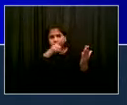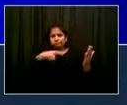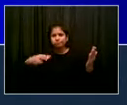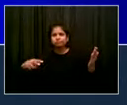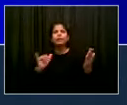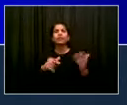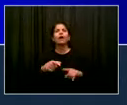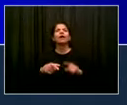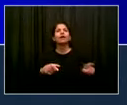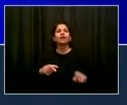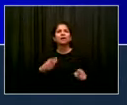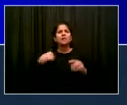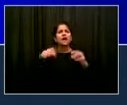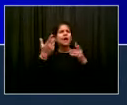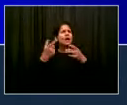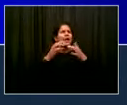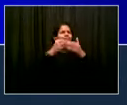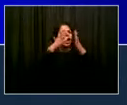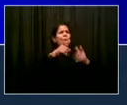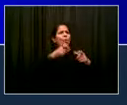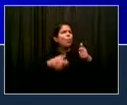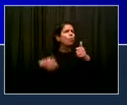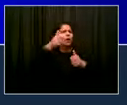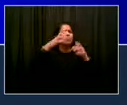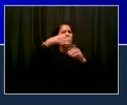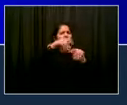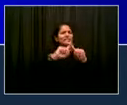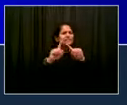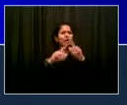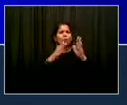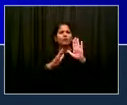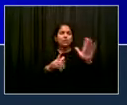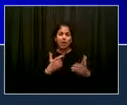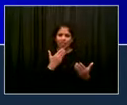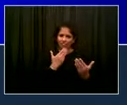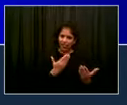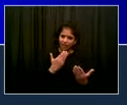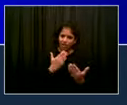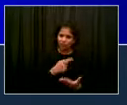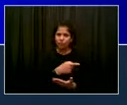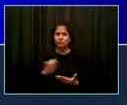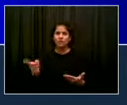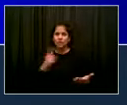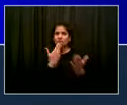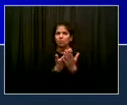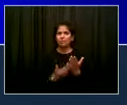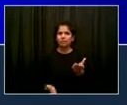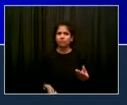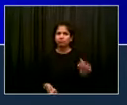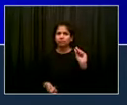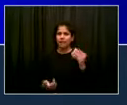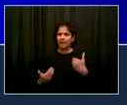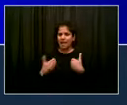a different approach. The evidence is here now. These gang takedowns, along with a number of other strategies, have made a huge